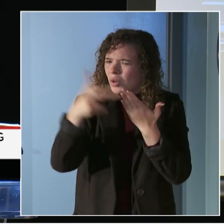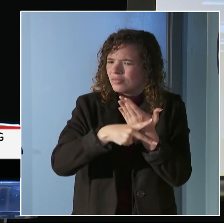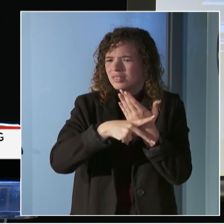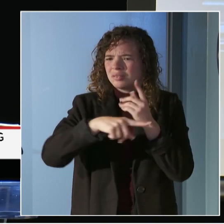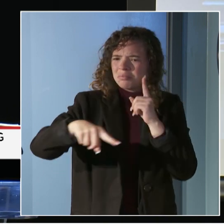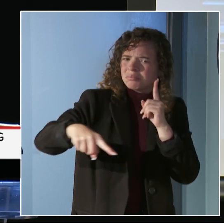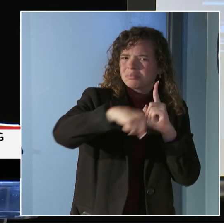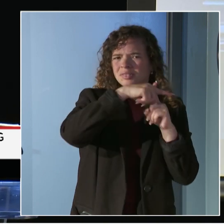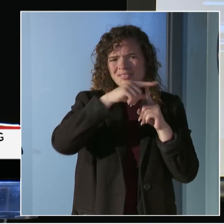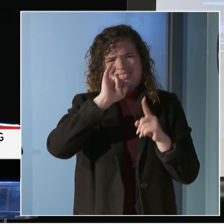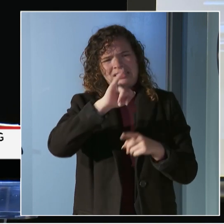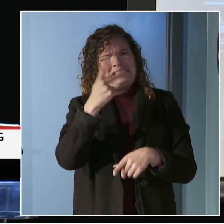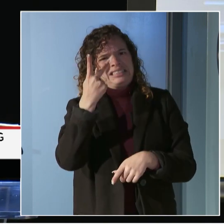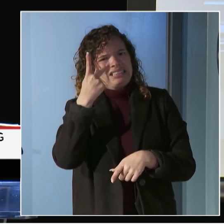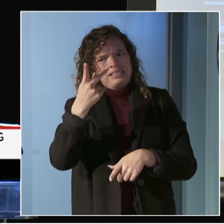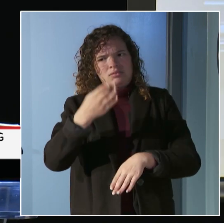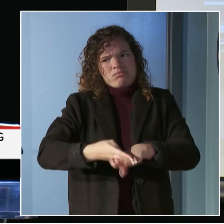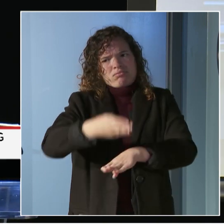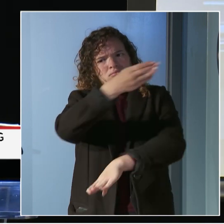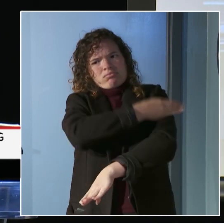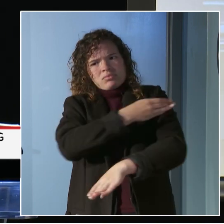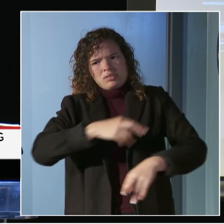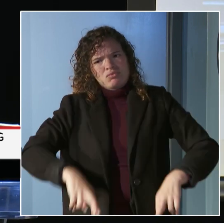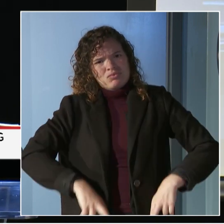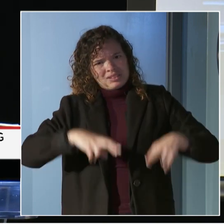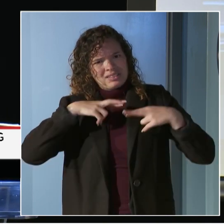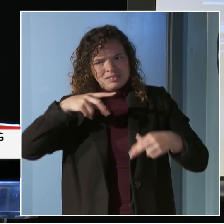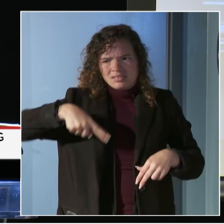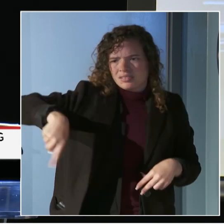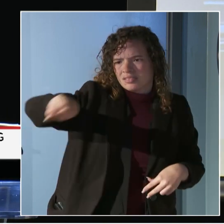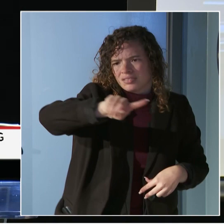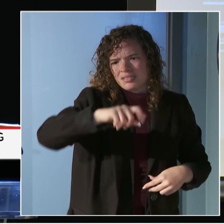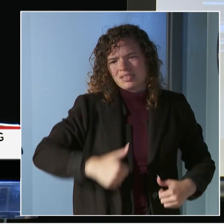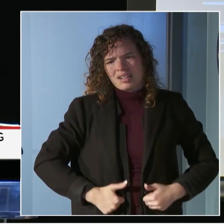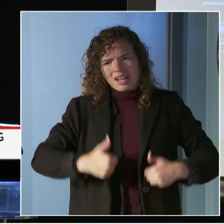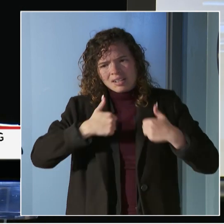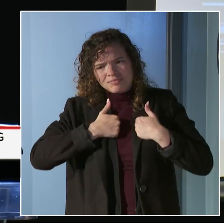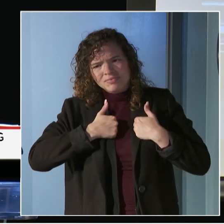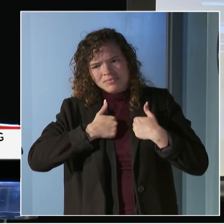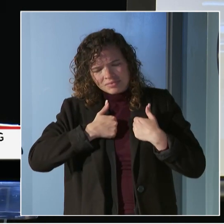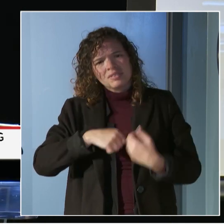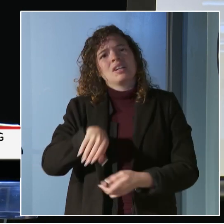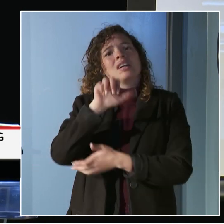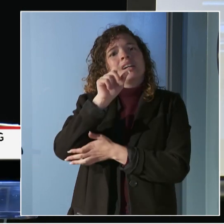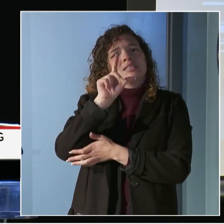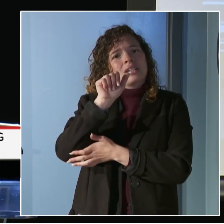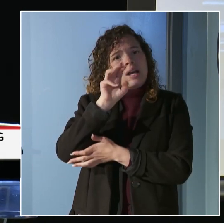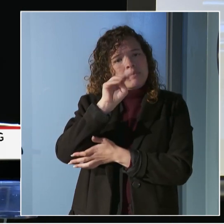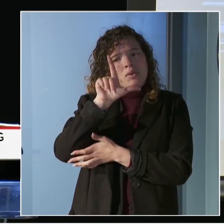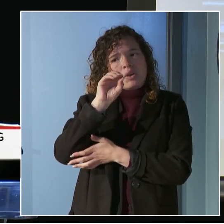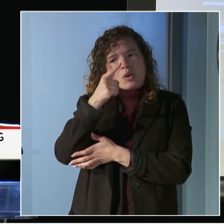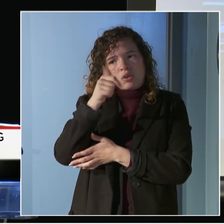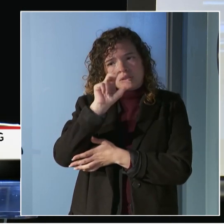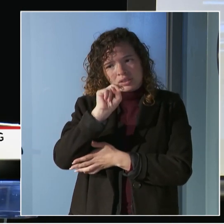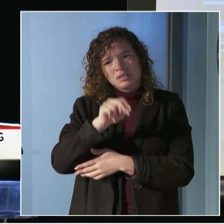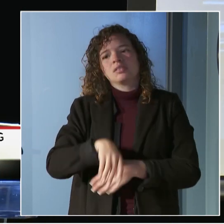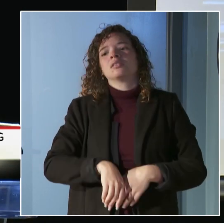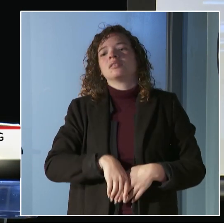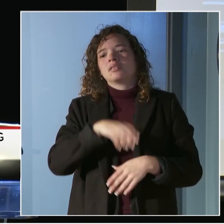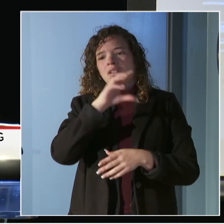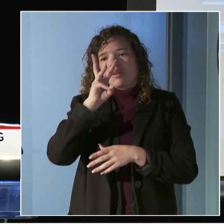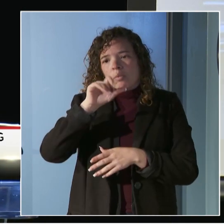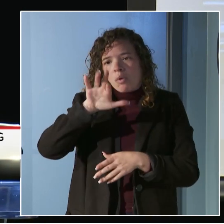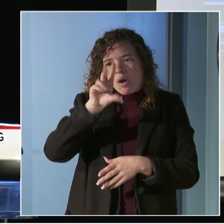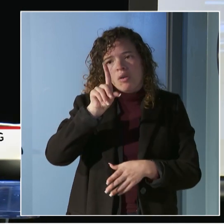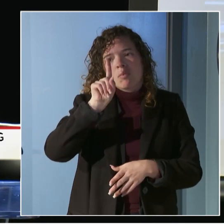Adams Morgan, in Ward 1 and beyond. And that is something that we should celebrate every day. So thanks for being together so